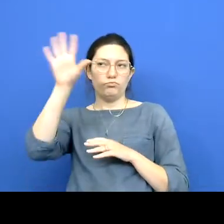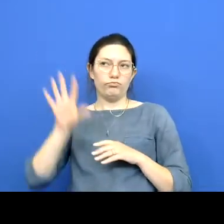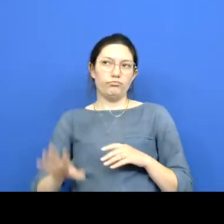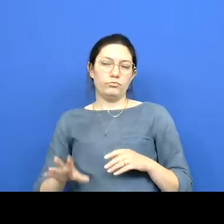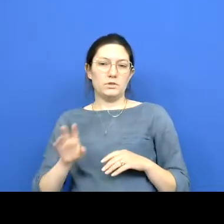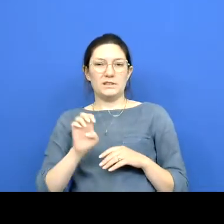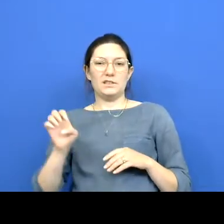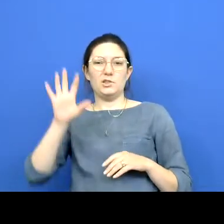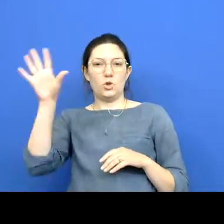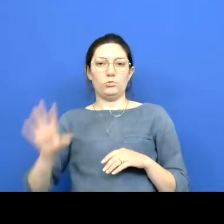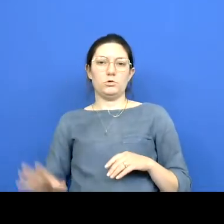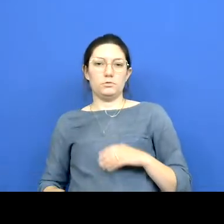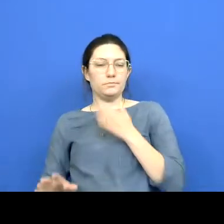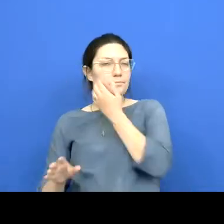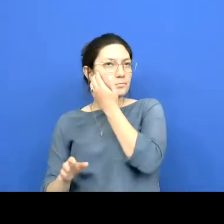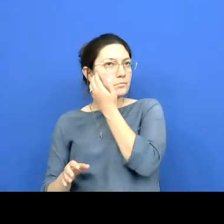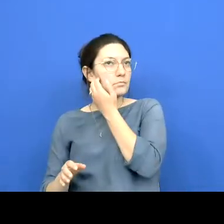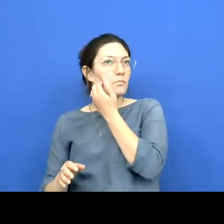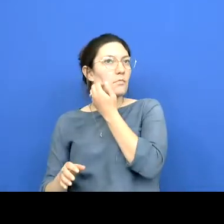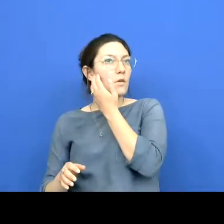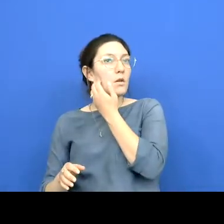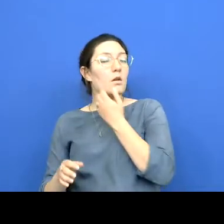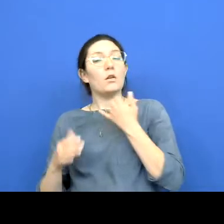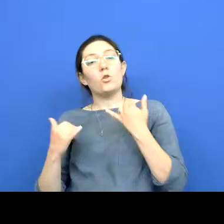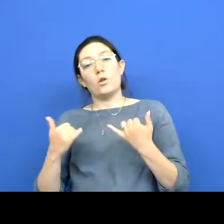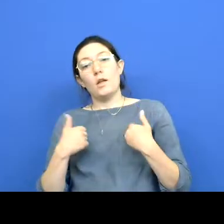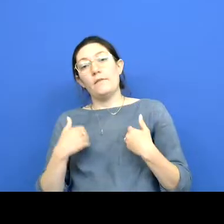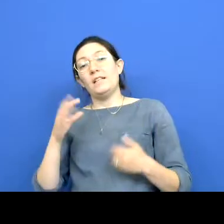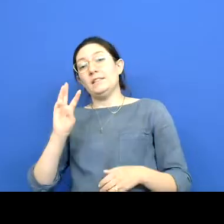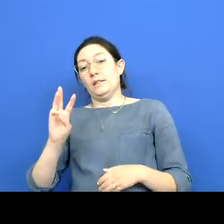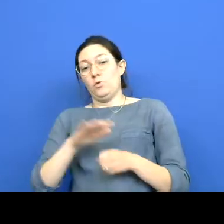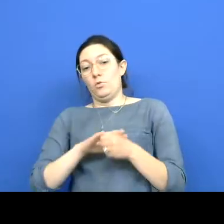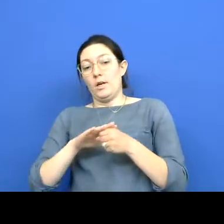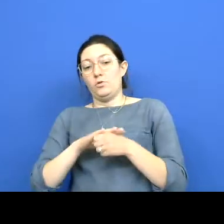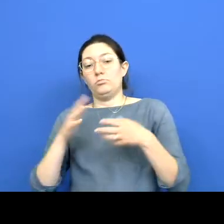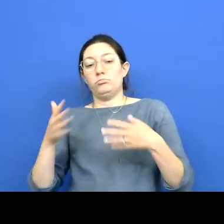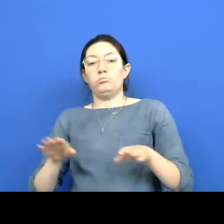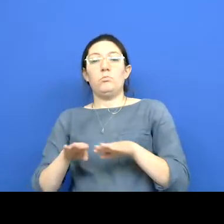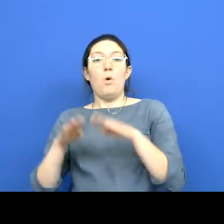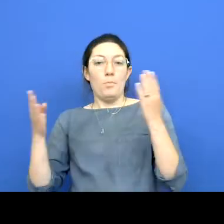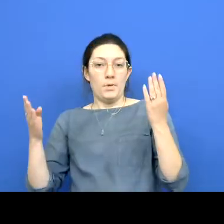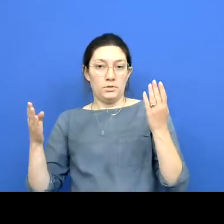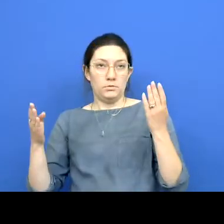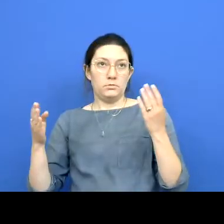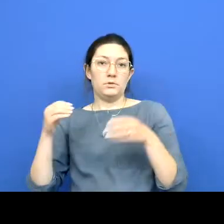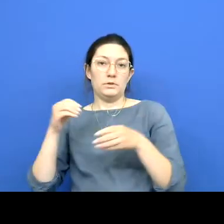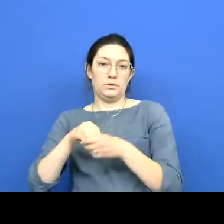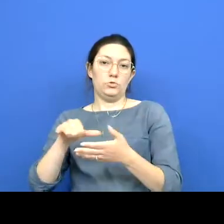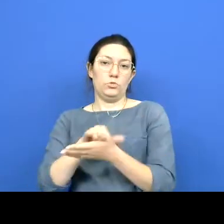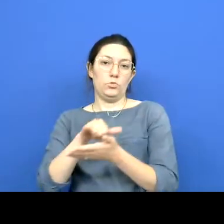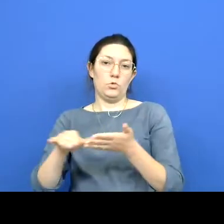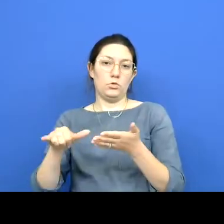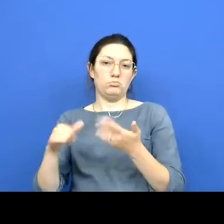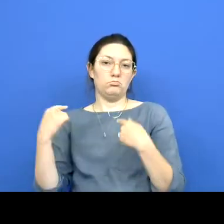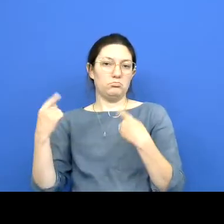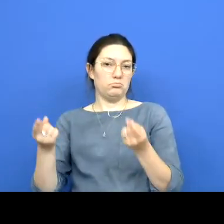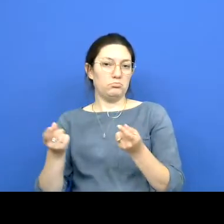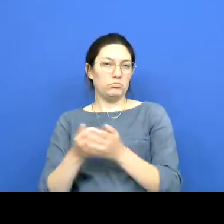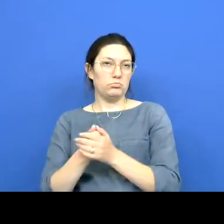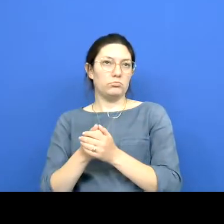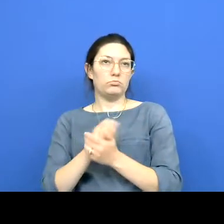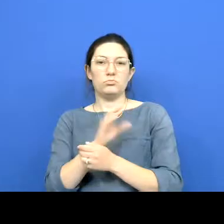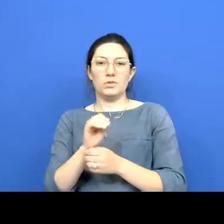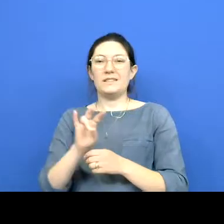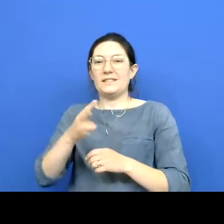We have currently we have 6 locations open in New York to date, and